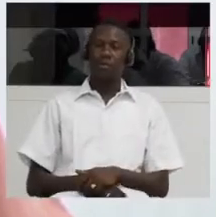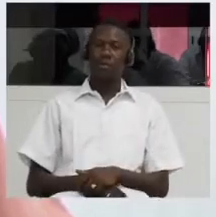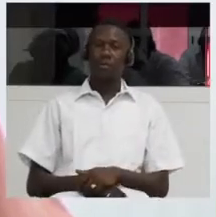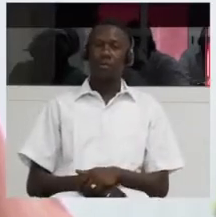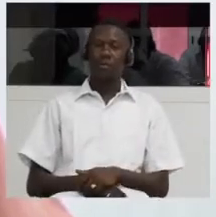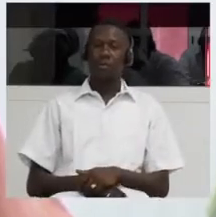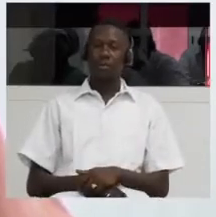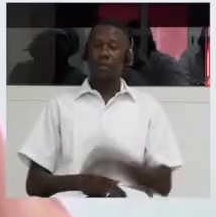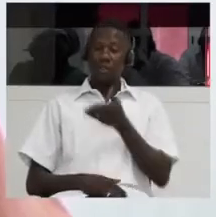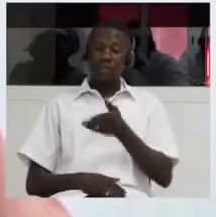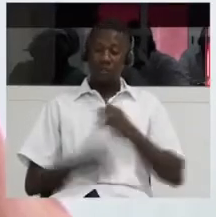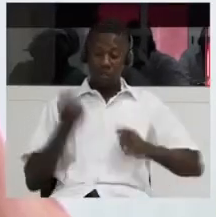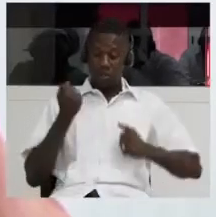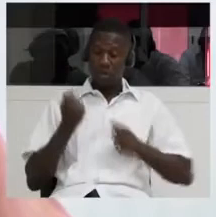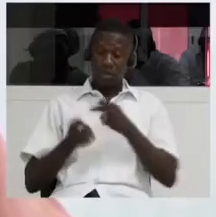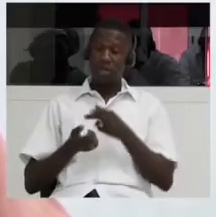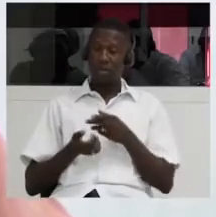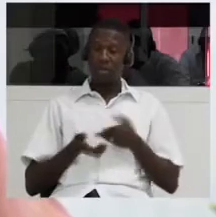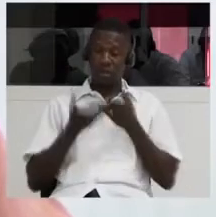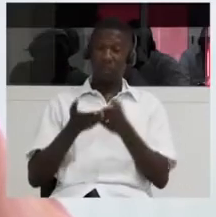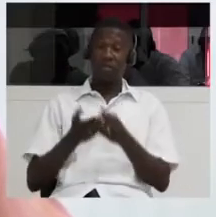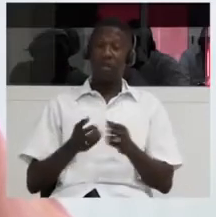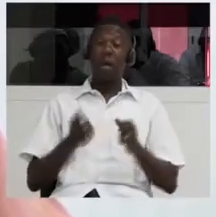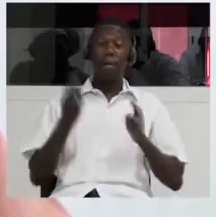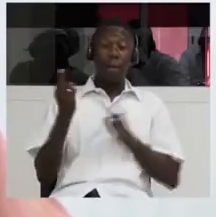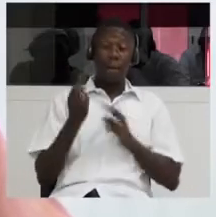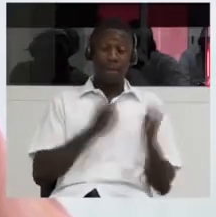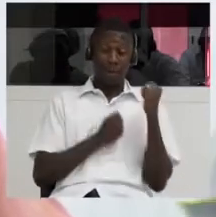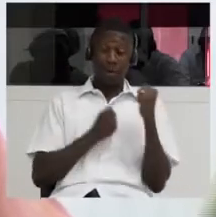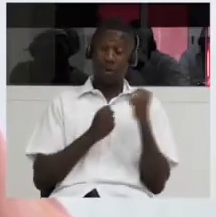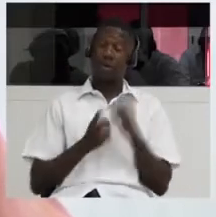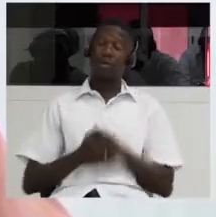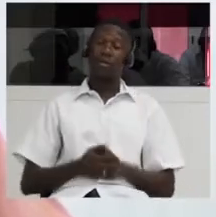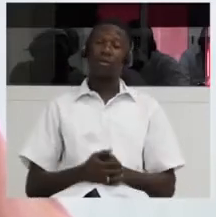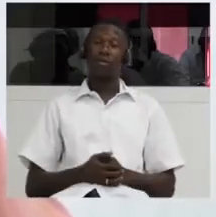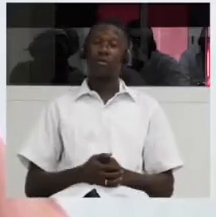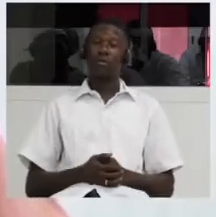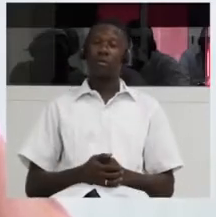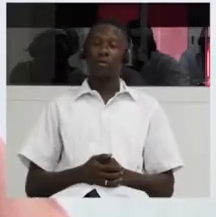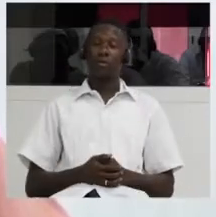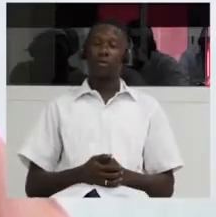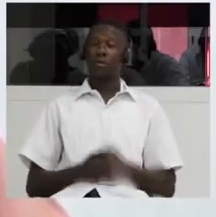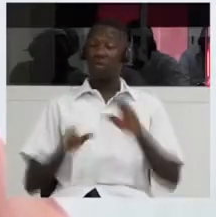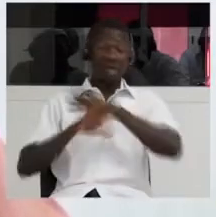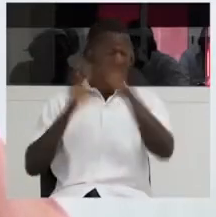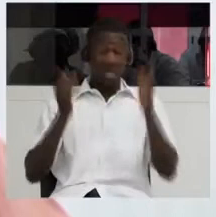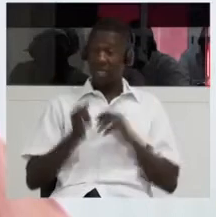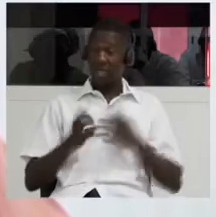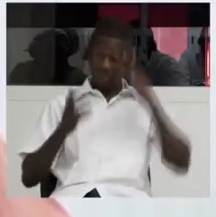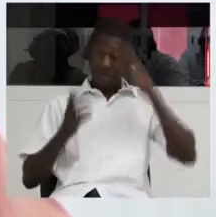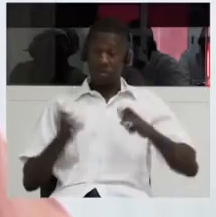These weapons are designed to give firepower to any engaging soldiers, be it from